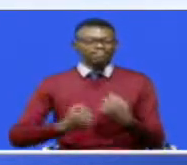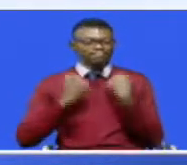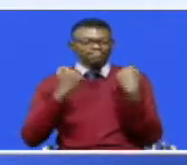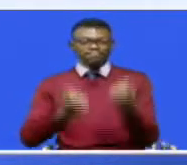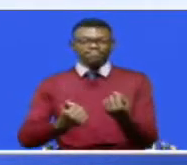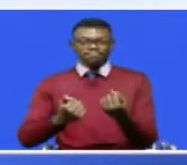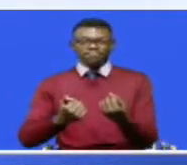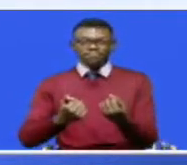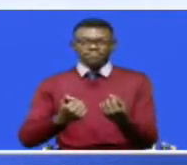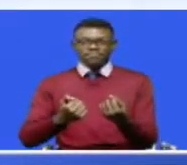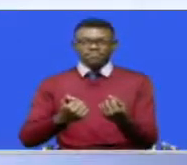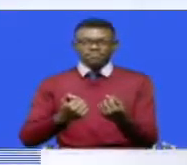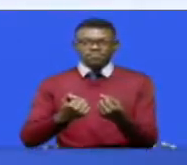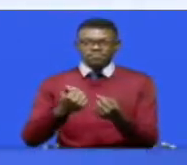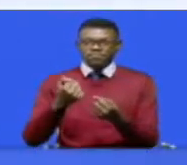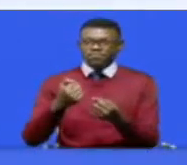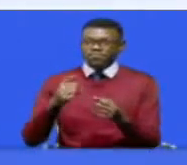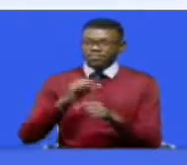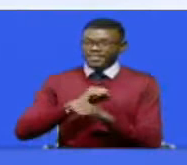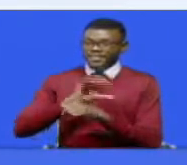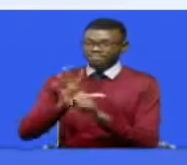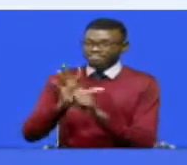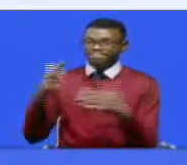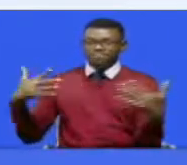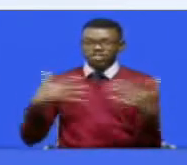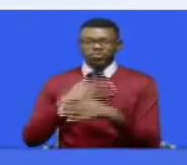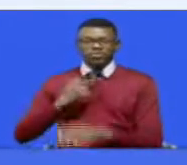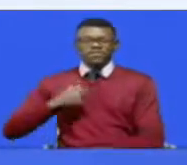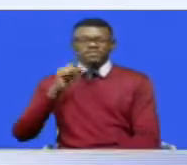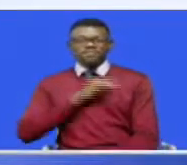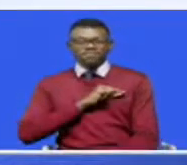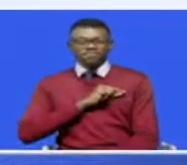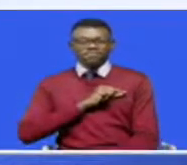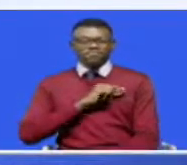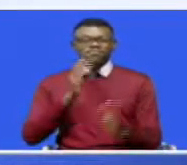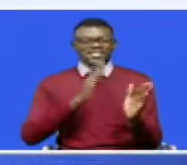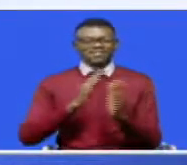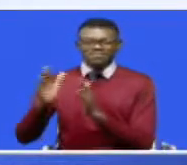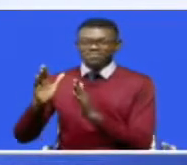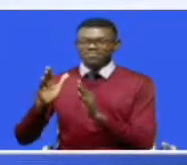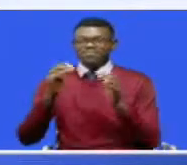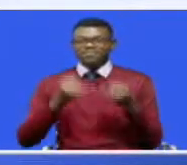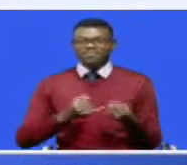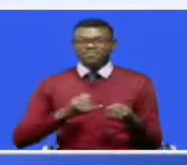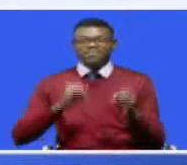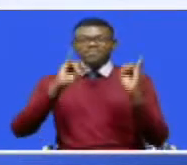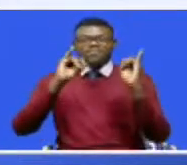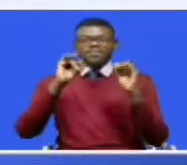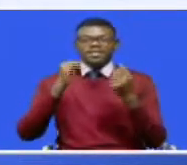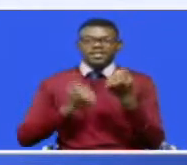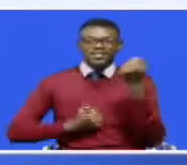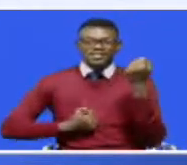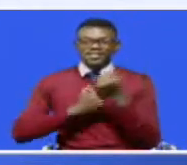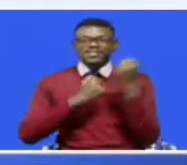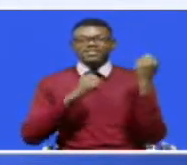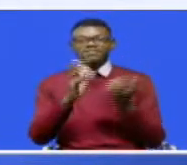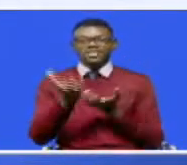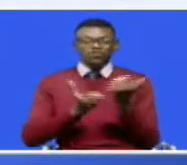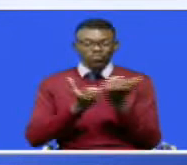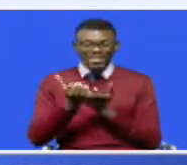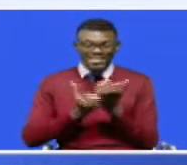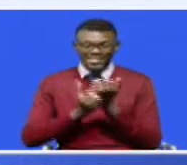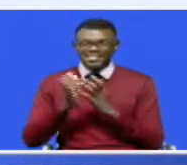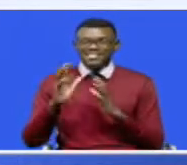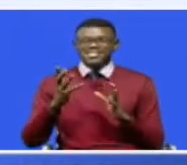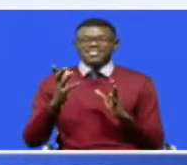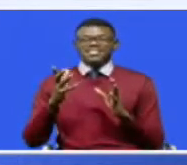against the shocks brought about by COVID-19. Trademark East Africa plans to implement the supporting e-commerce ecosystem